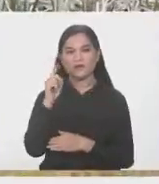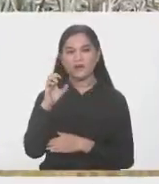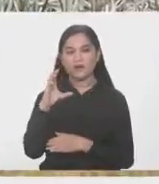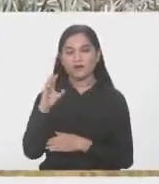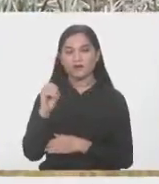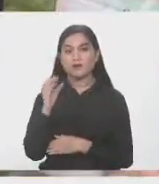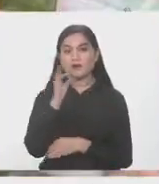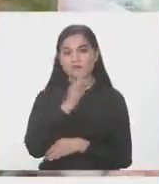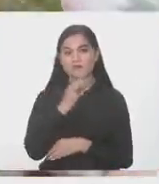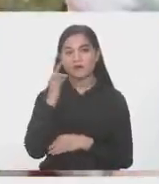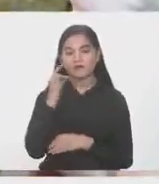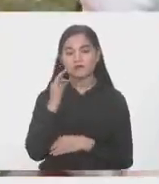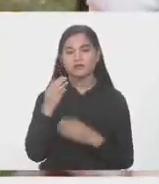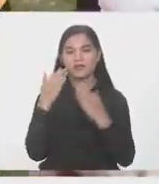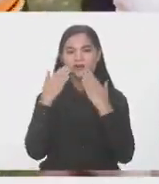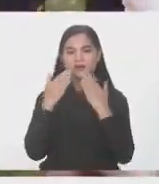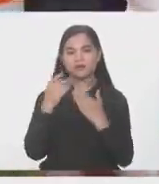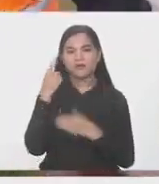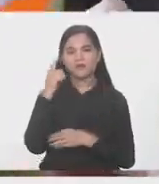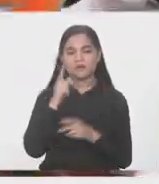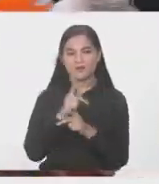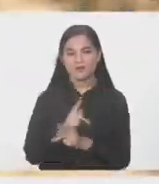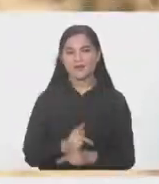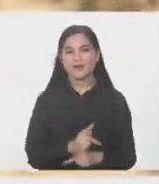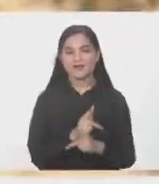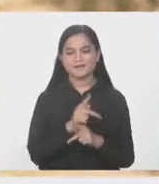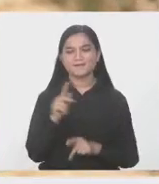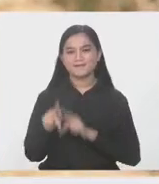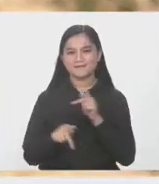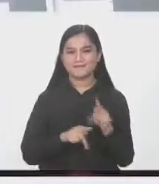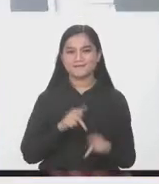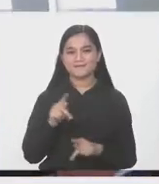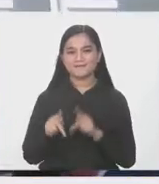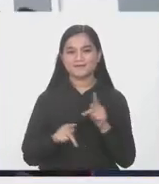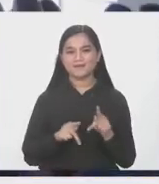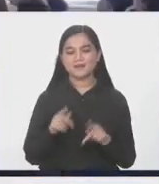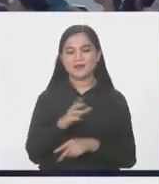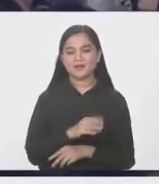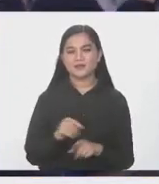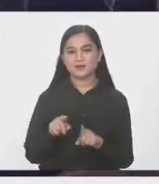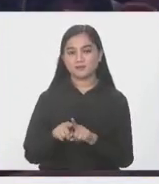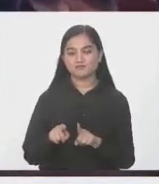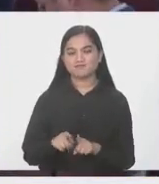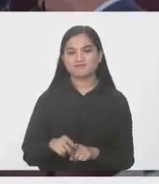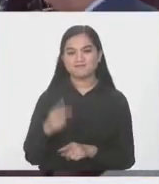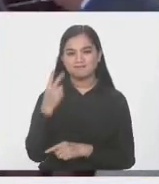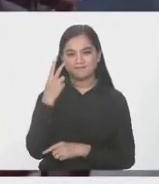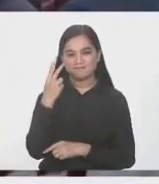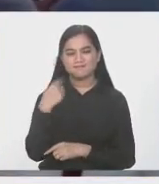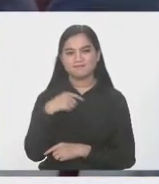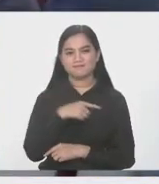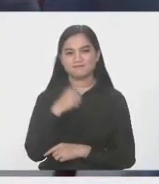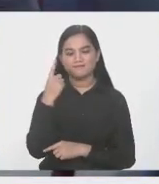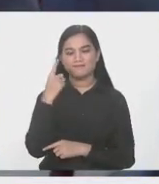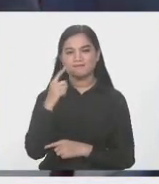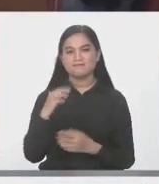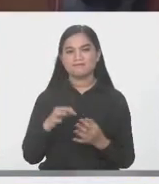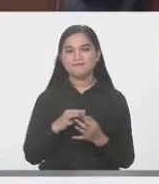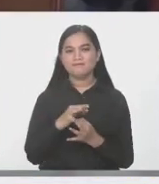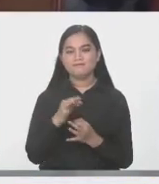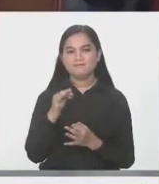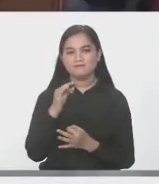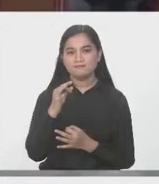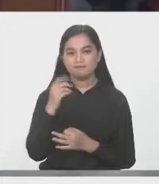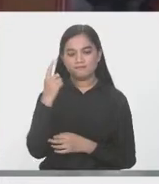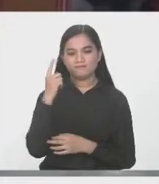eco-farming. Thank you for care for humanity. On top of that, we receive the spiritual words, which is